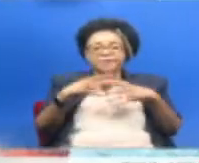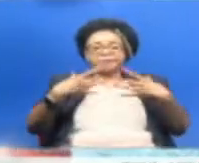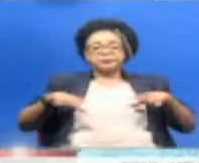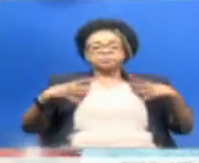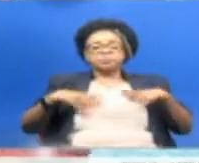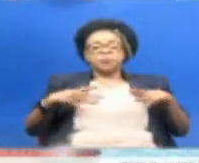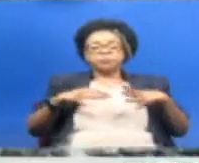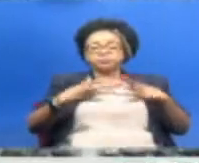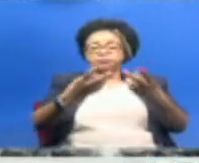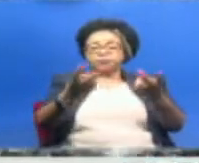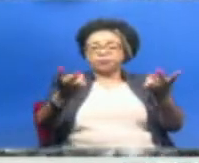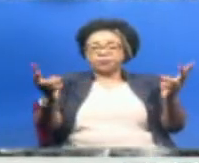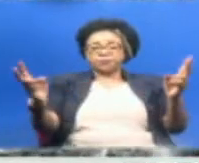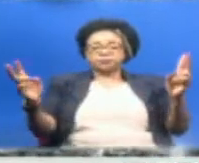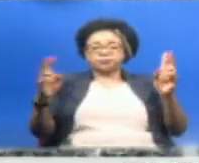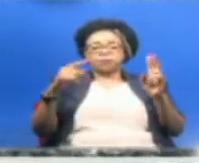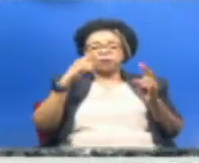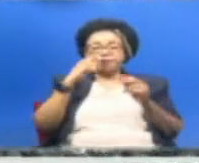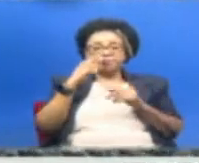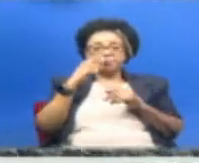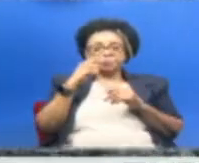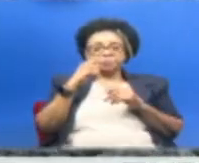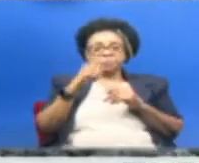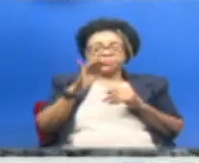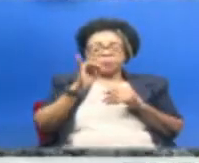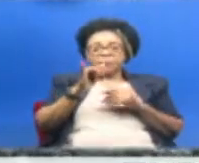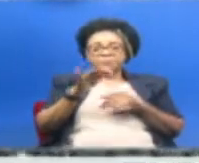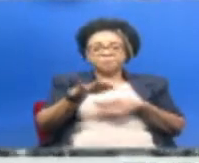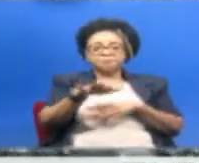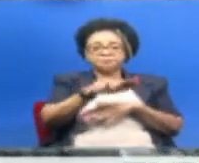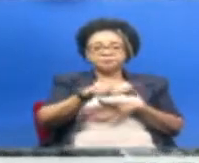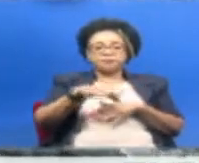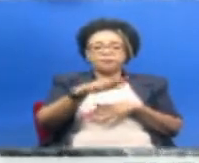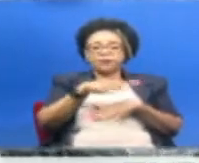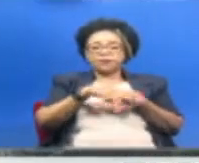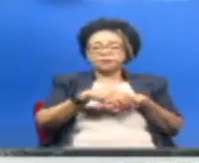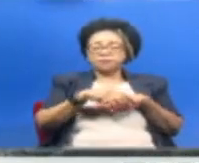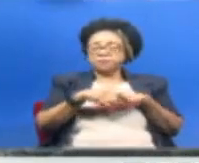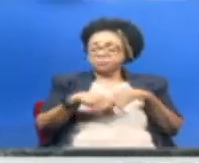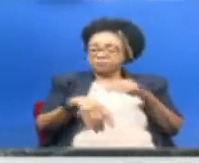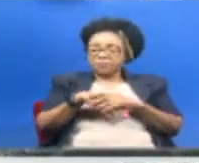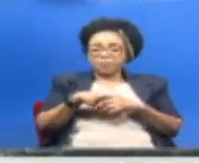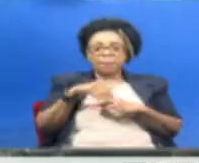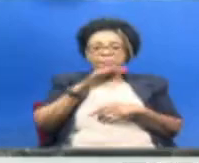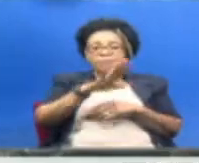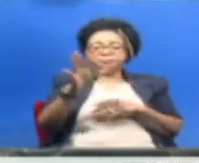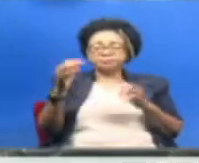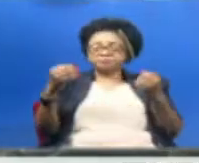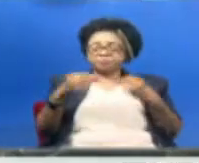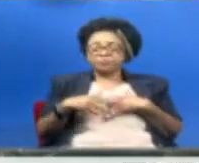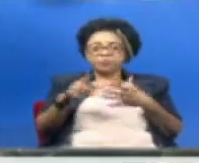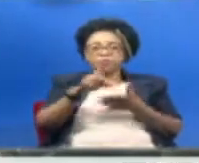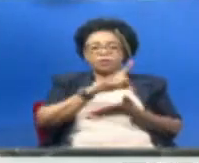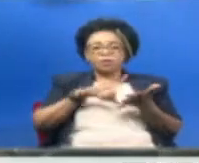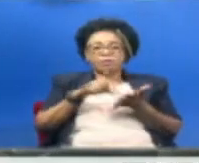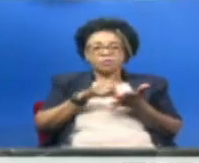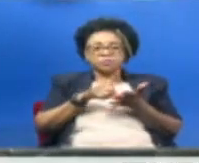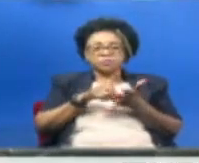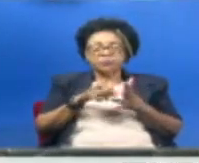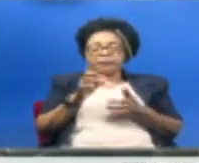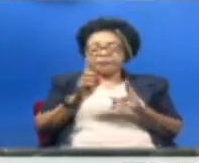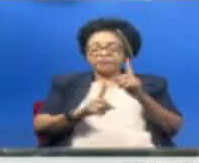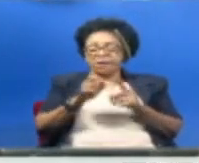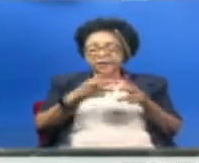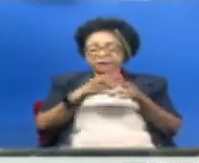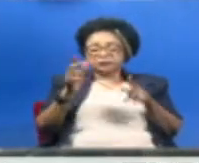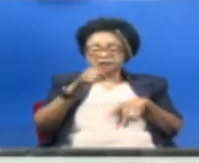homestead. Government officials on site comforted the shocked locals. The fire is said to have started at 12 a.m.